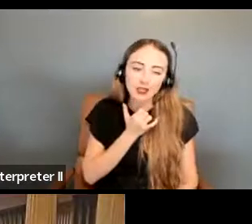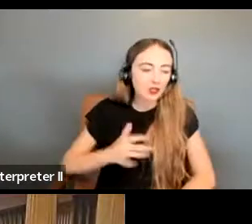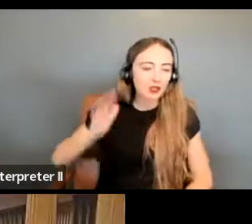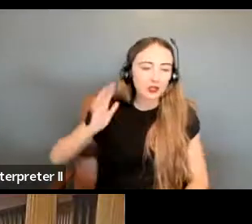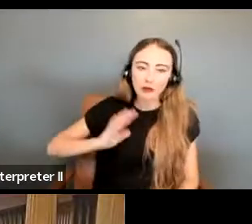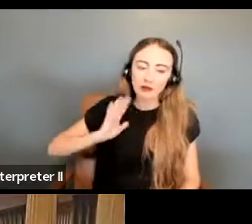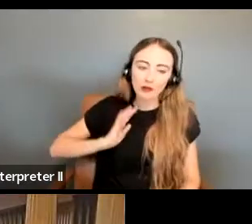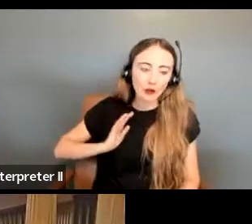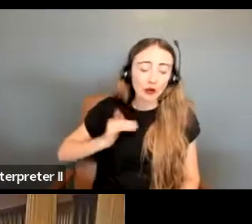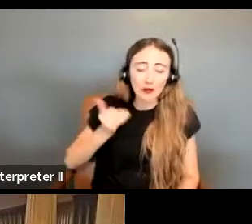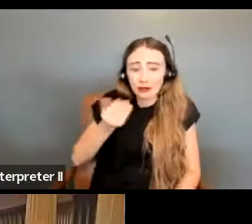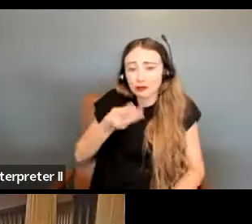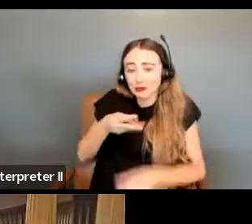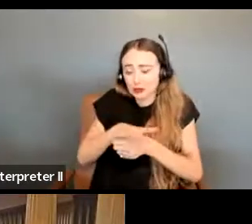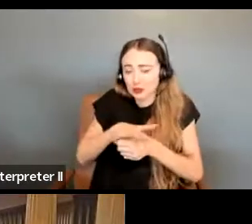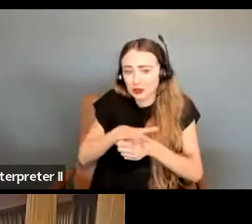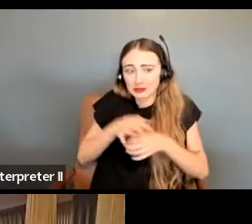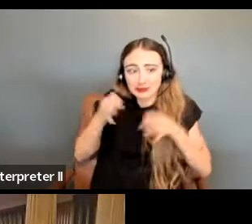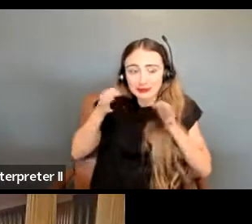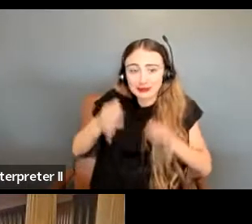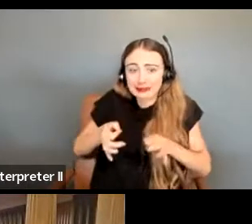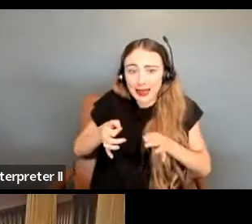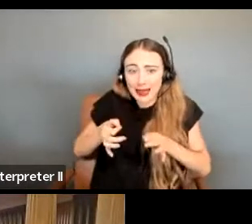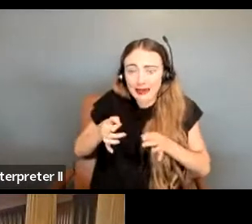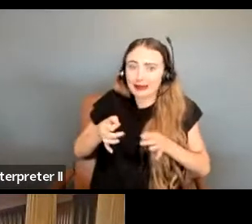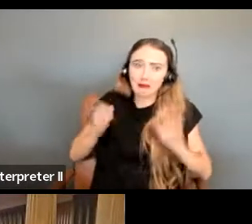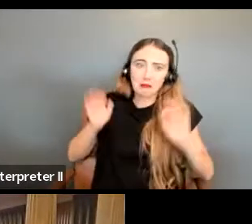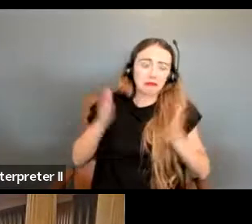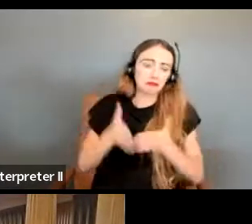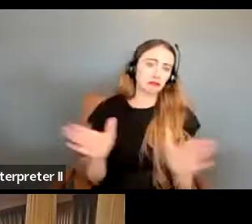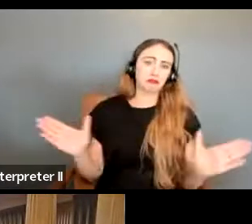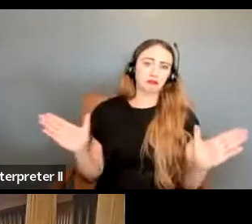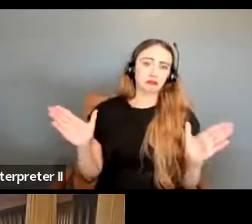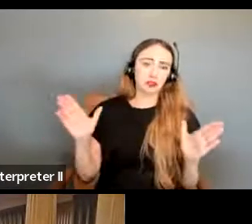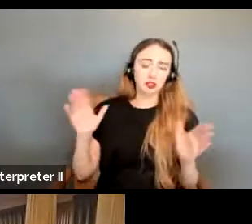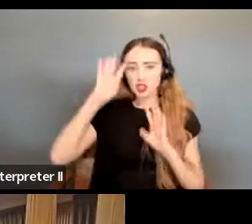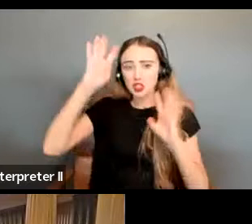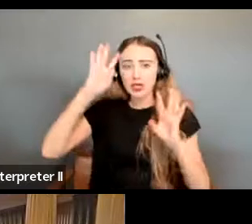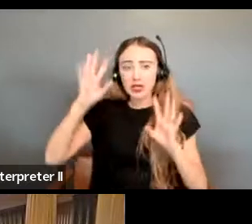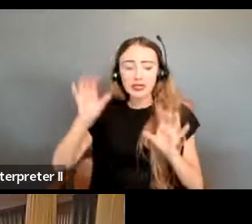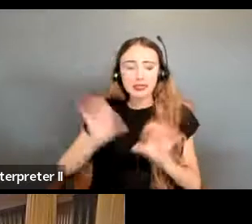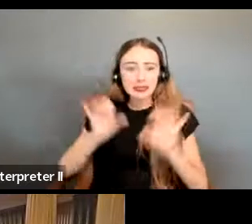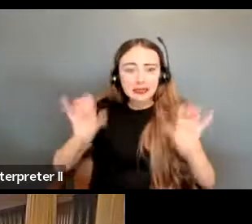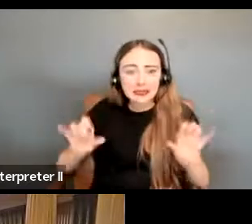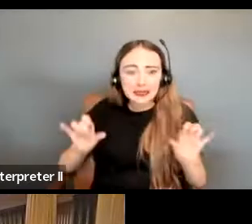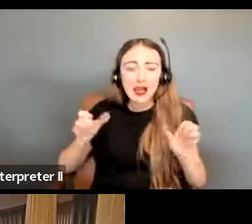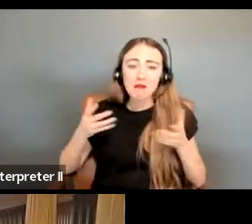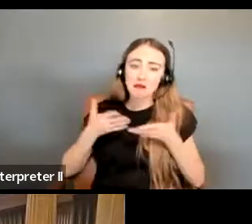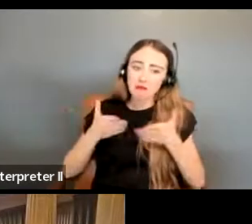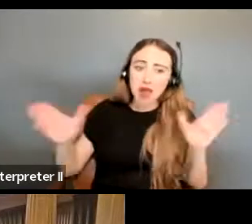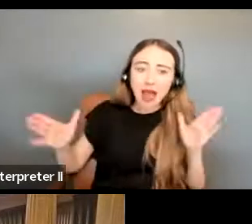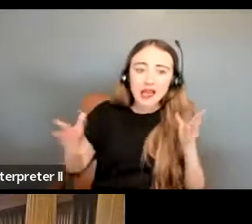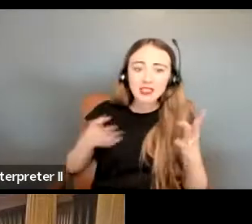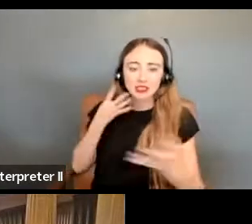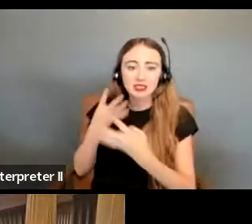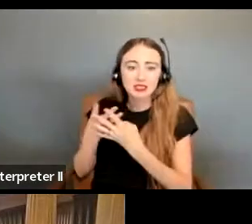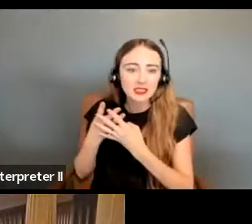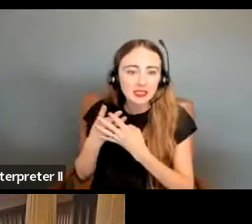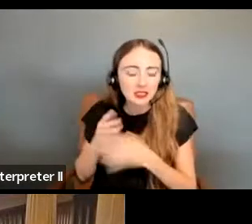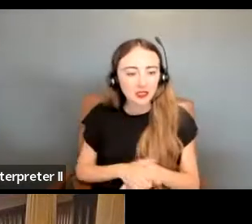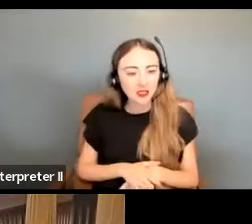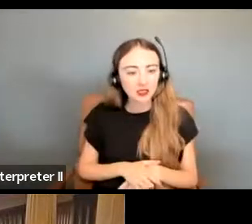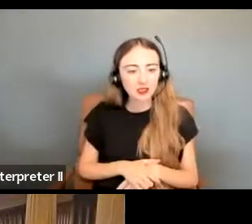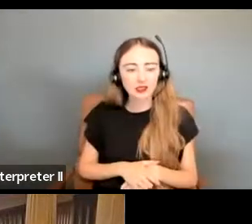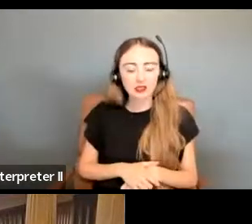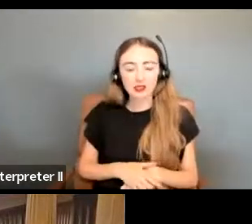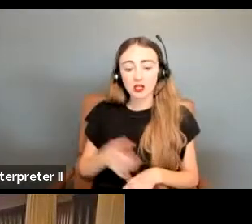Few jurisdictions actually decided in one fell swoop to create a system of mass incarceration. It's death by 1,000 cuts as elected